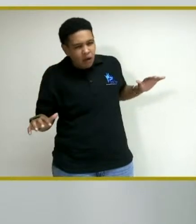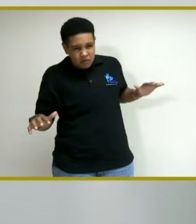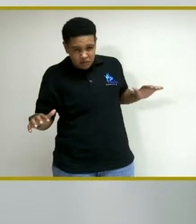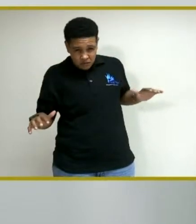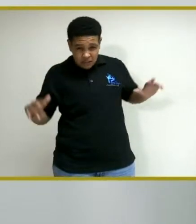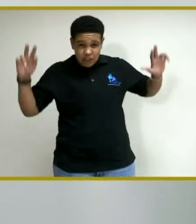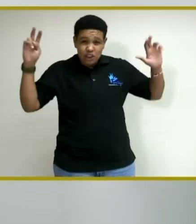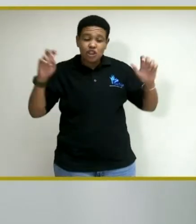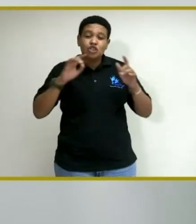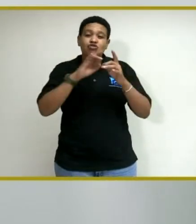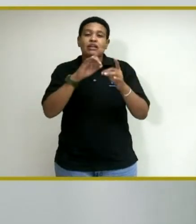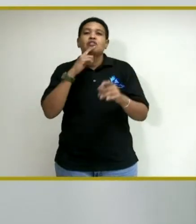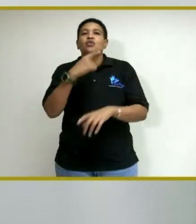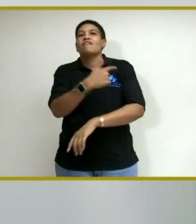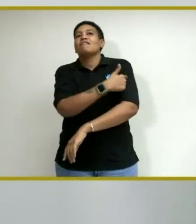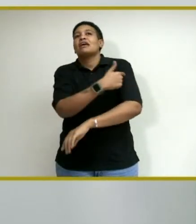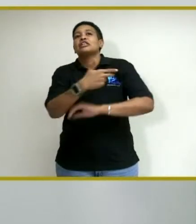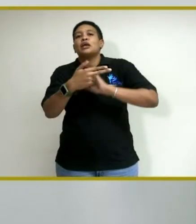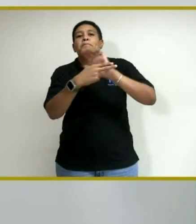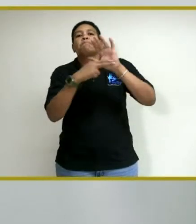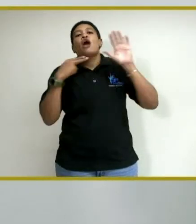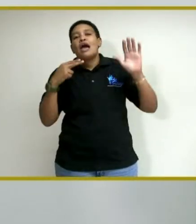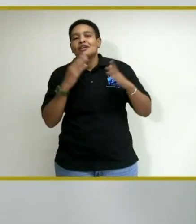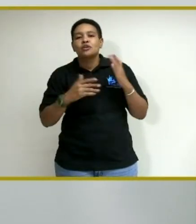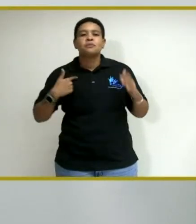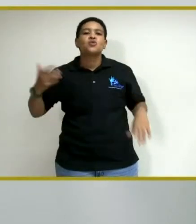issues around vaccine brands, for example.